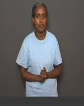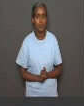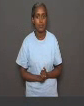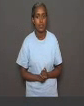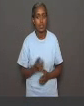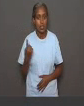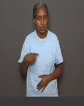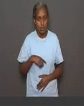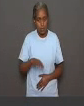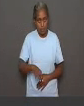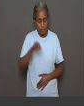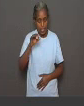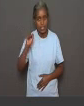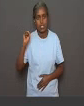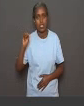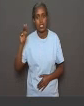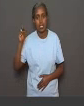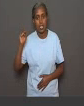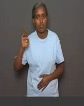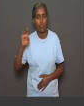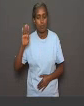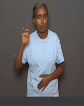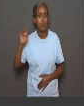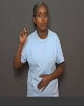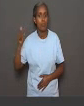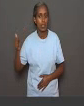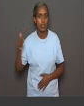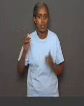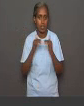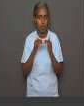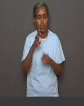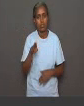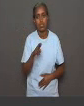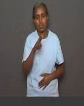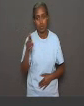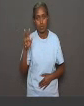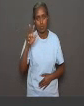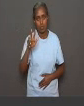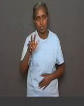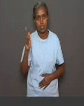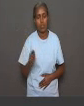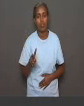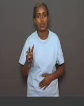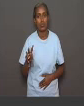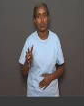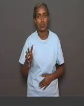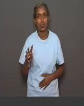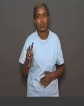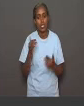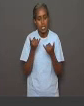We find that the sine of beta equals the square root of 3 over